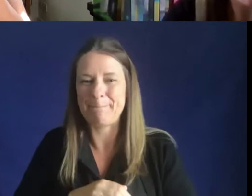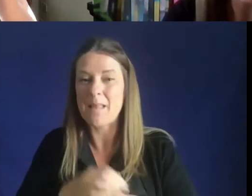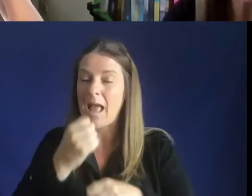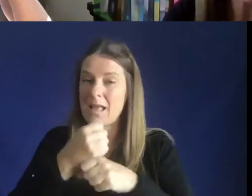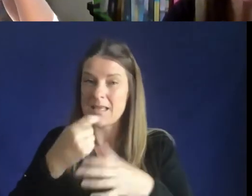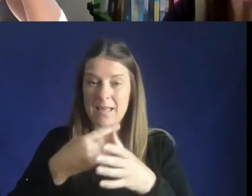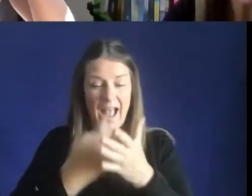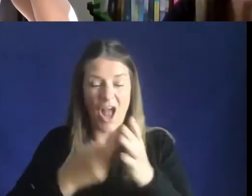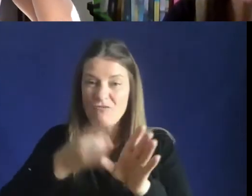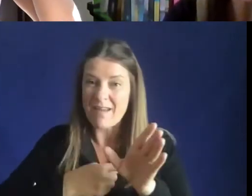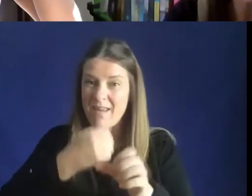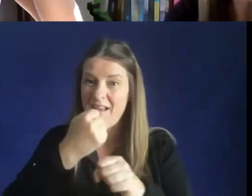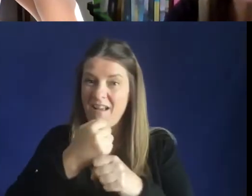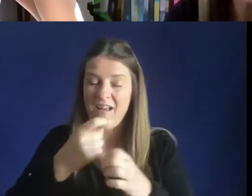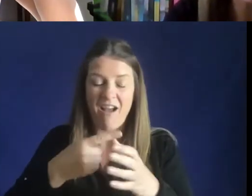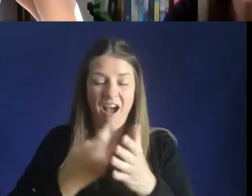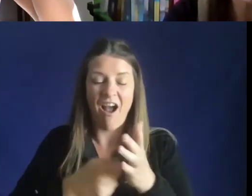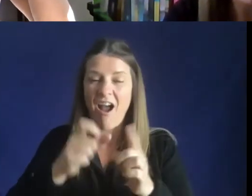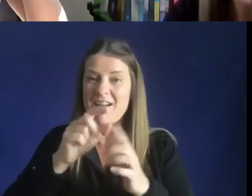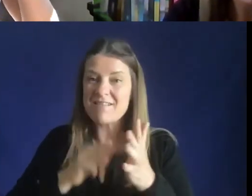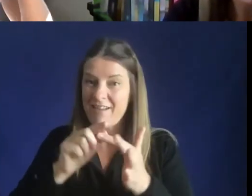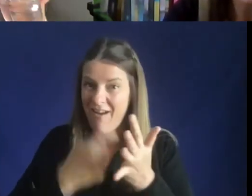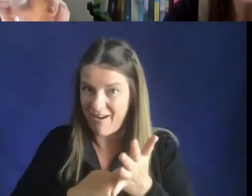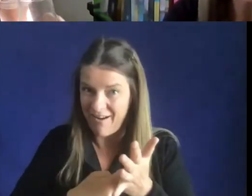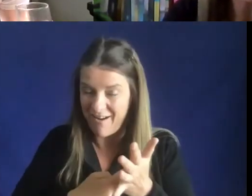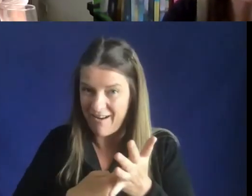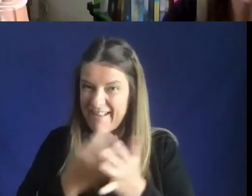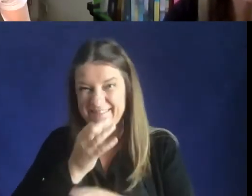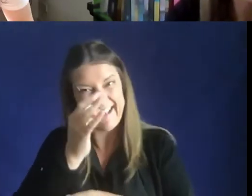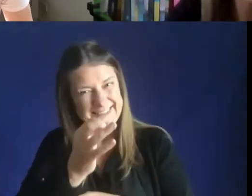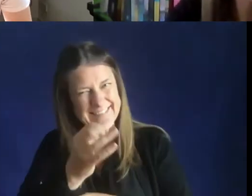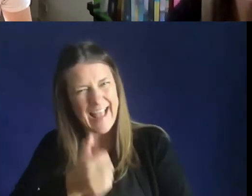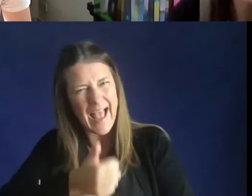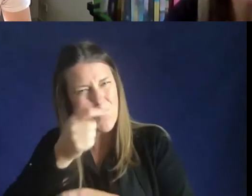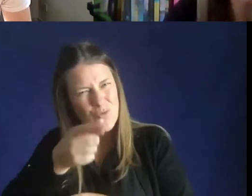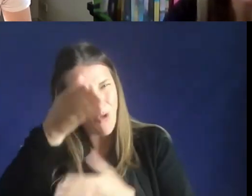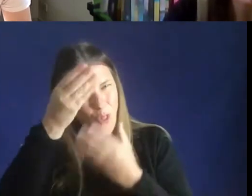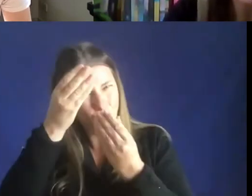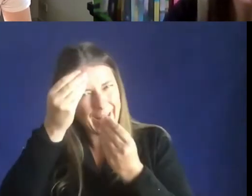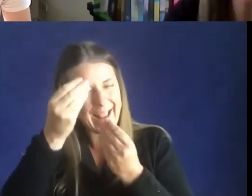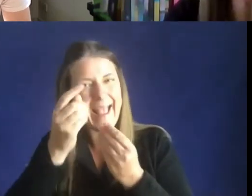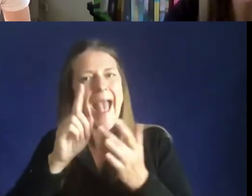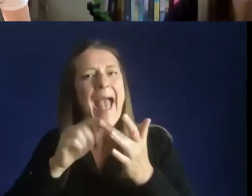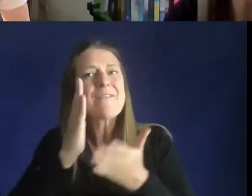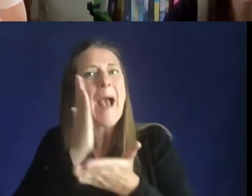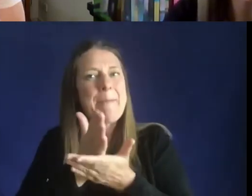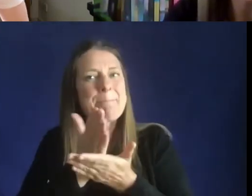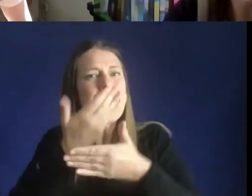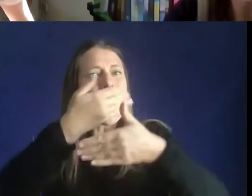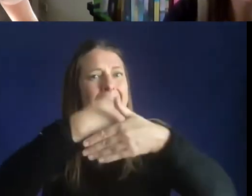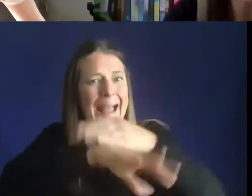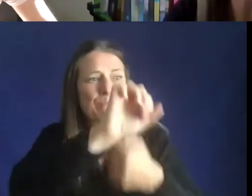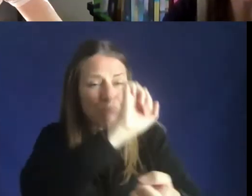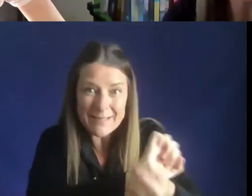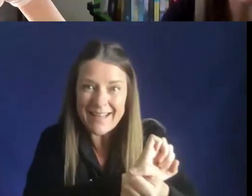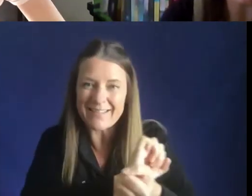I'm interested in how you might take your learning into a prison context if you had been able. What kind of work would you like to